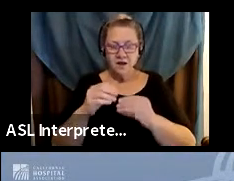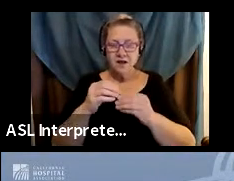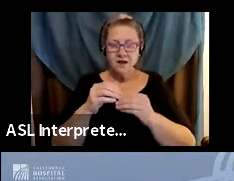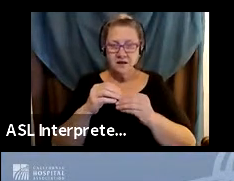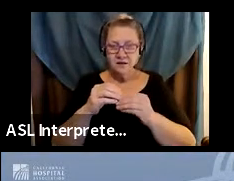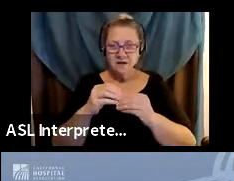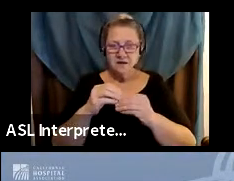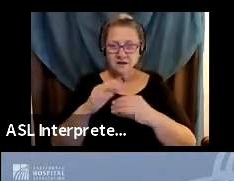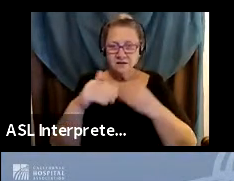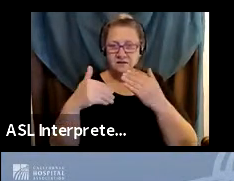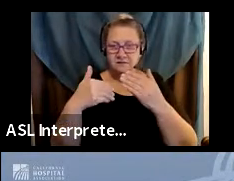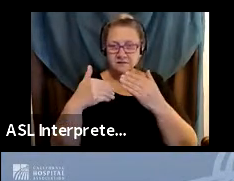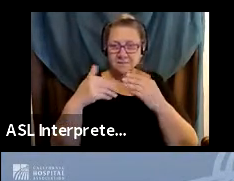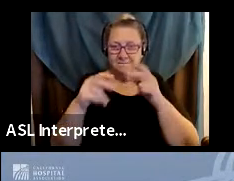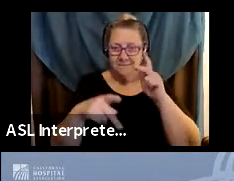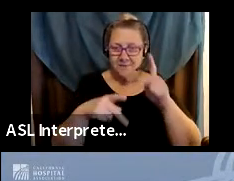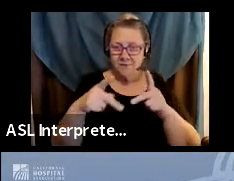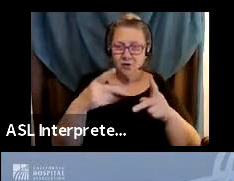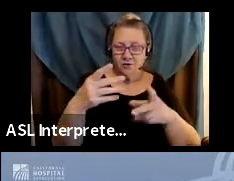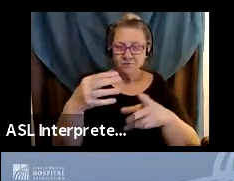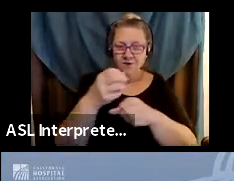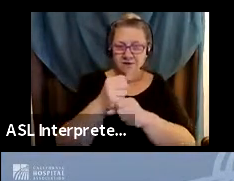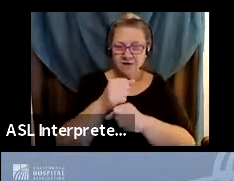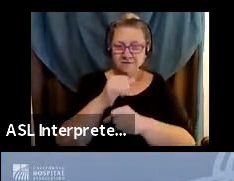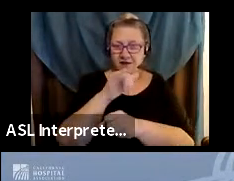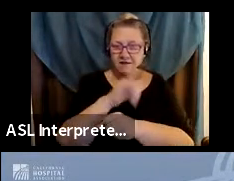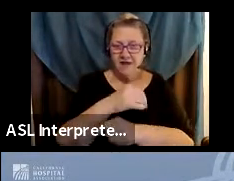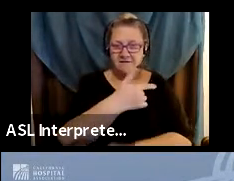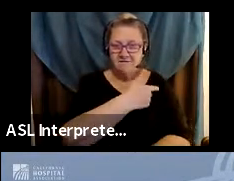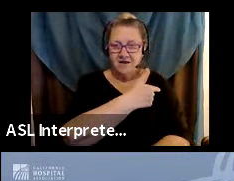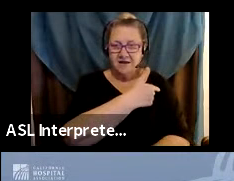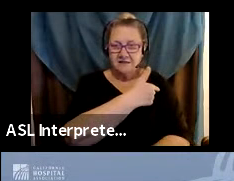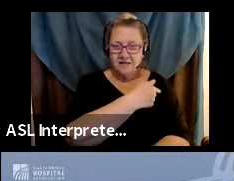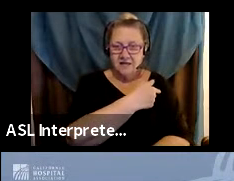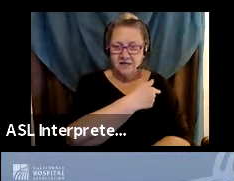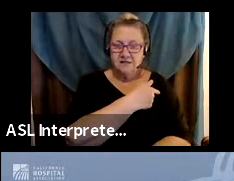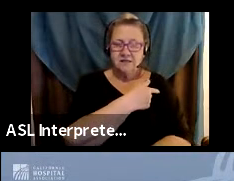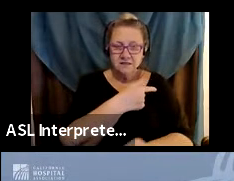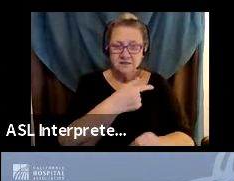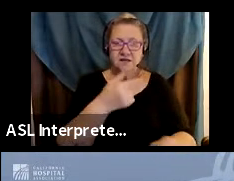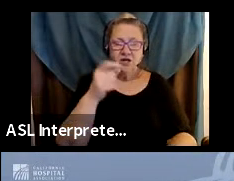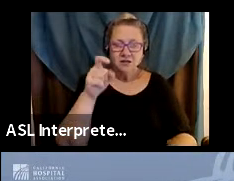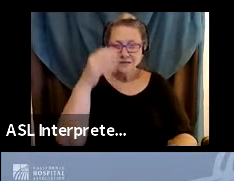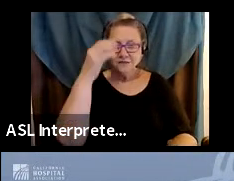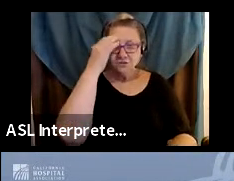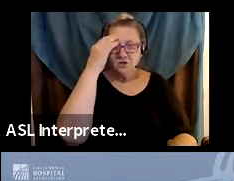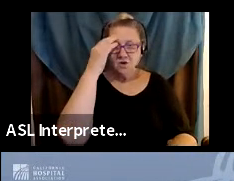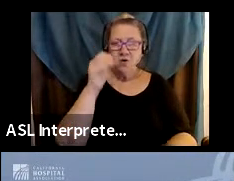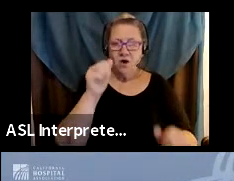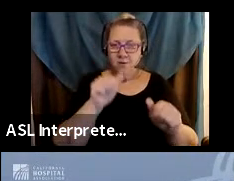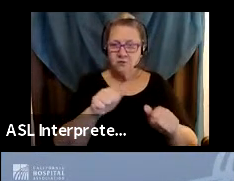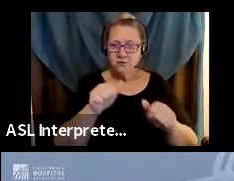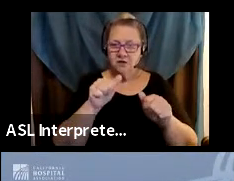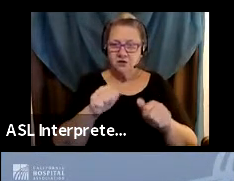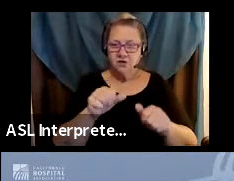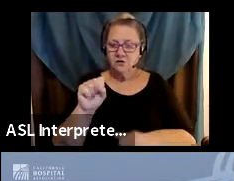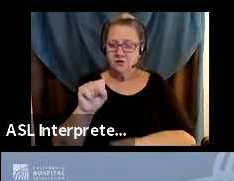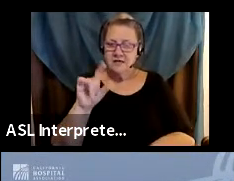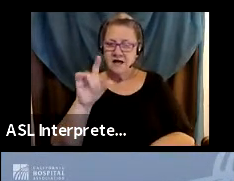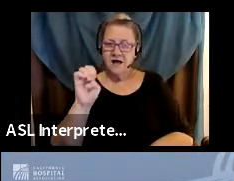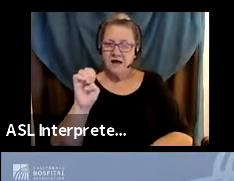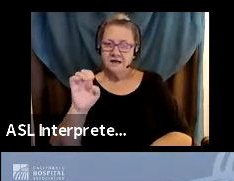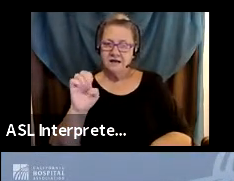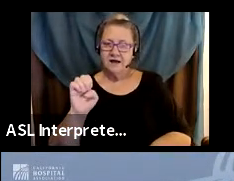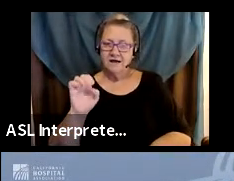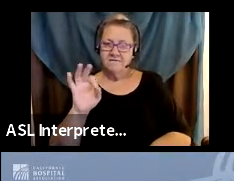just know in general, that's always a way to report a potential side effect, and then it gets investigated, and it can be very rigorous. And that's how this